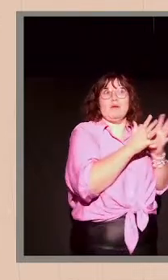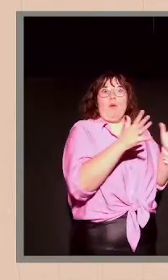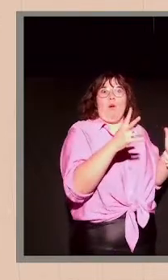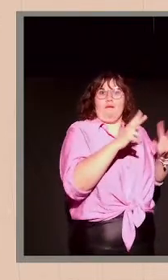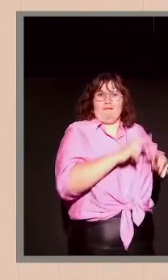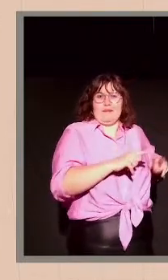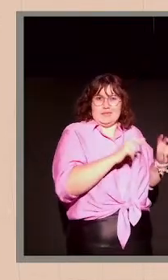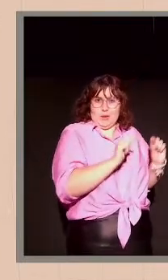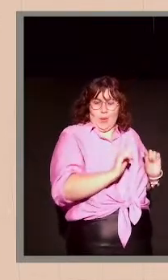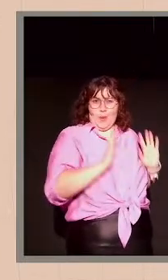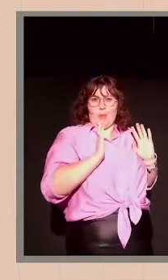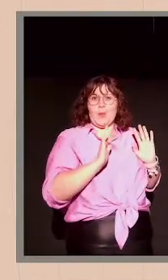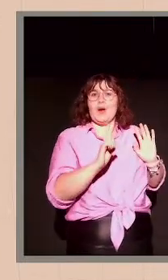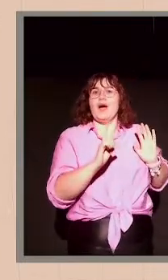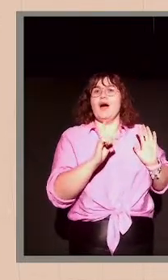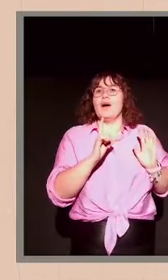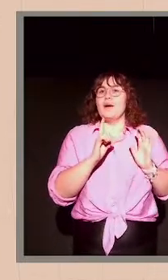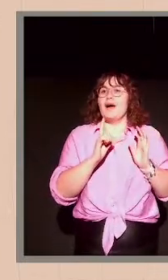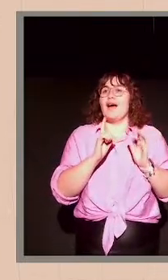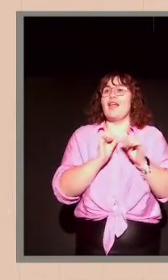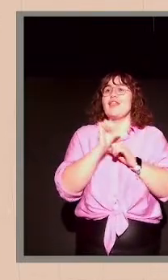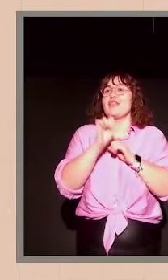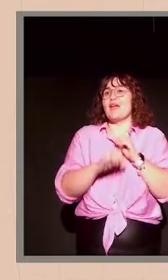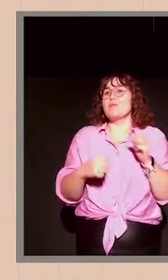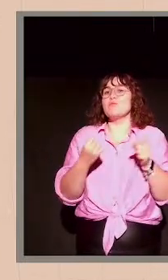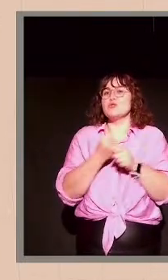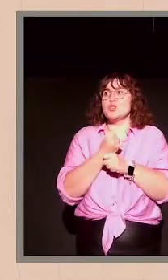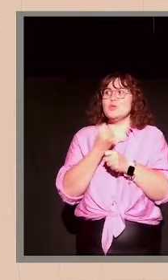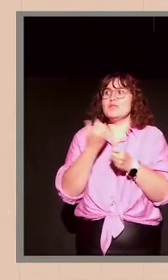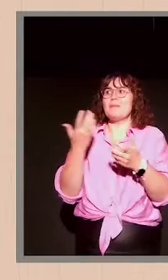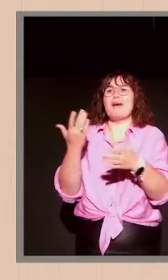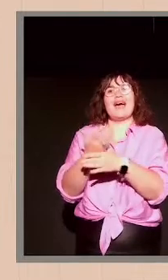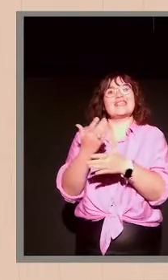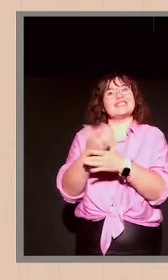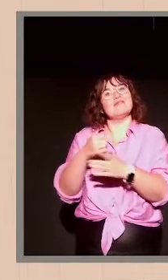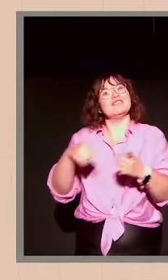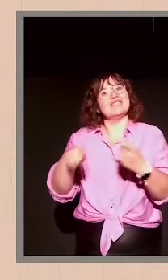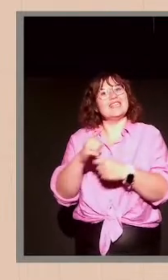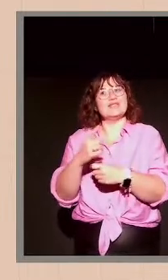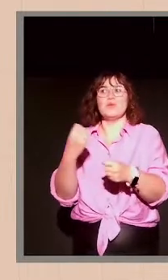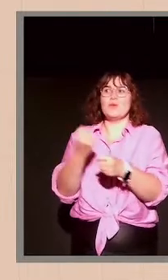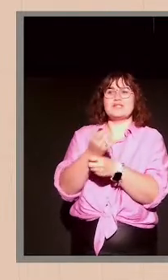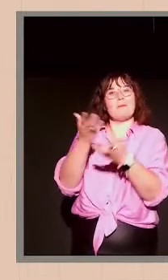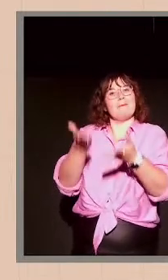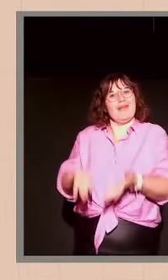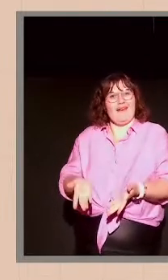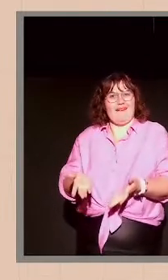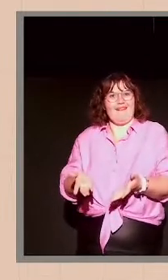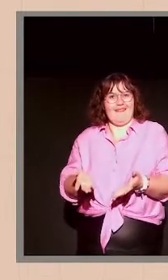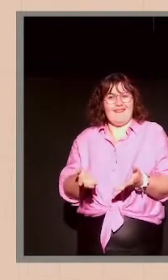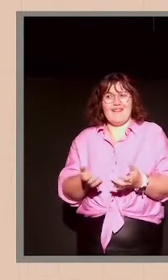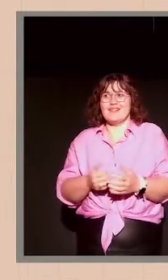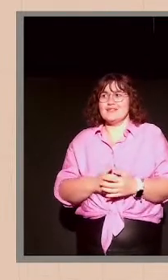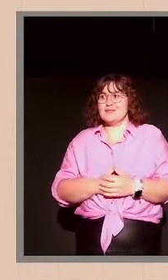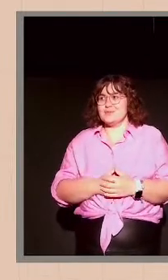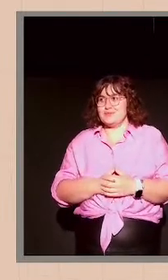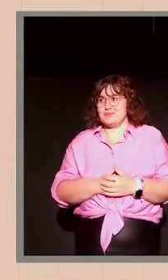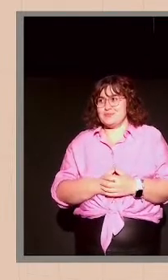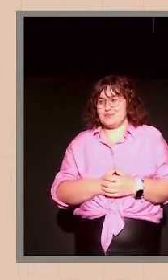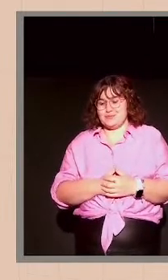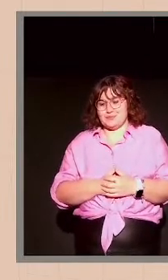we'll do some doing or some being. I